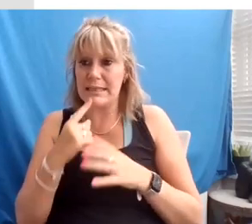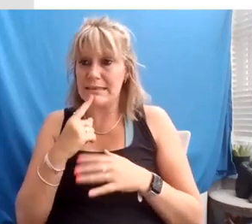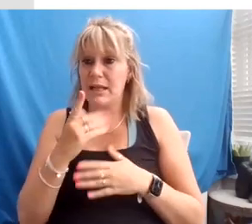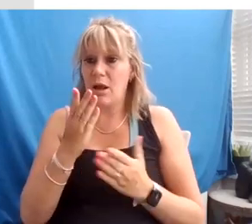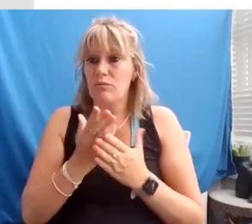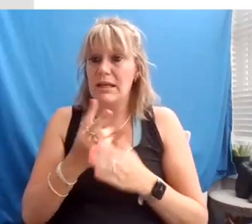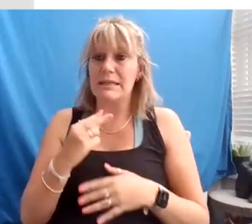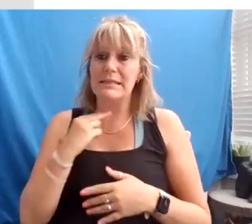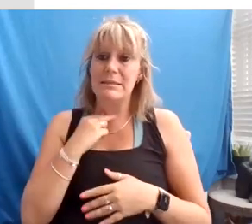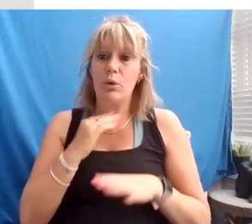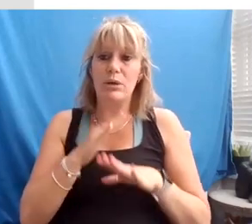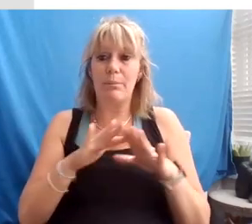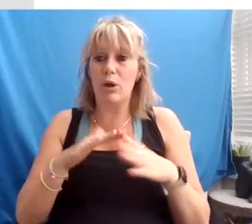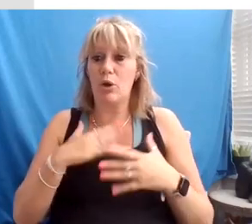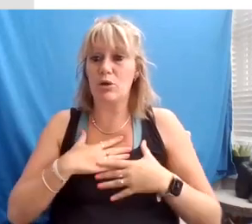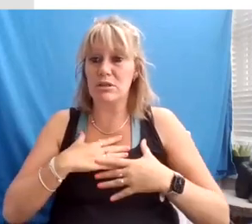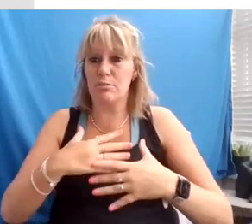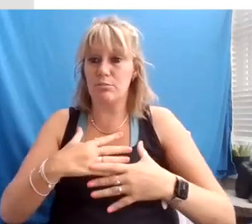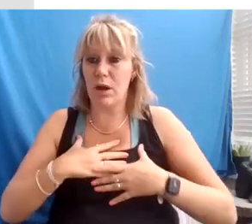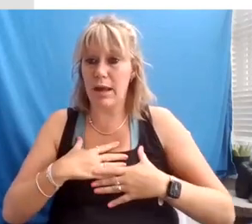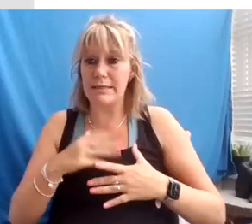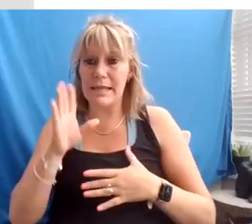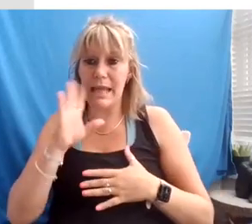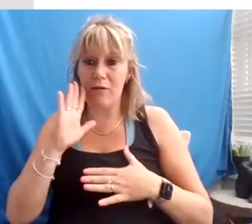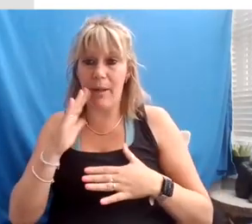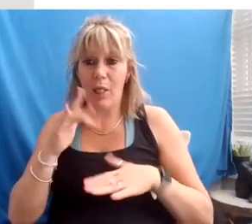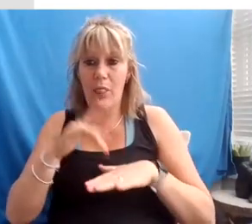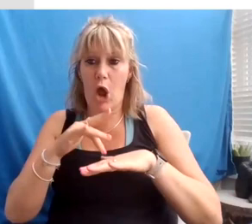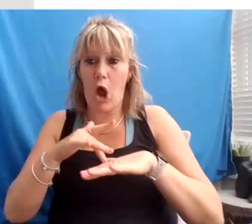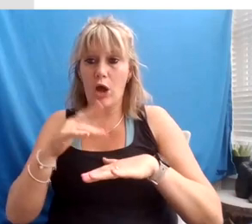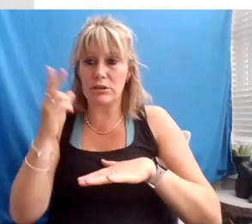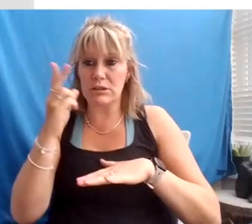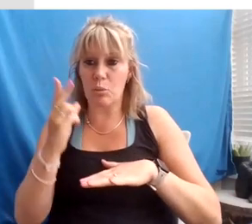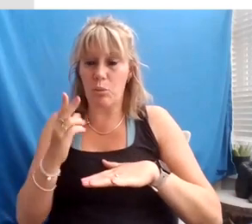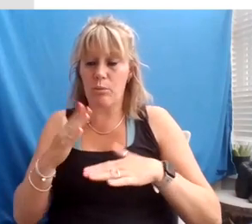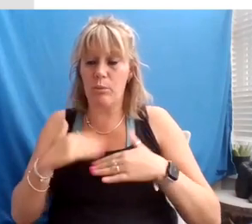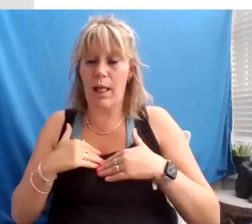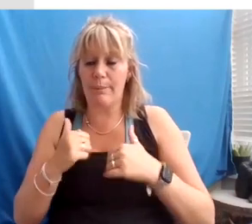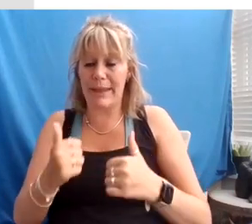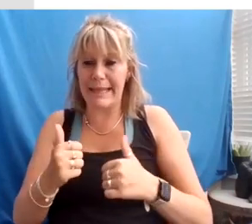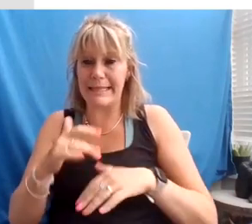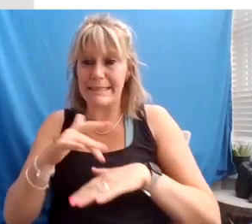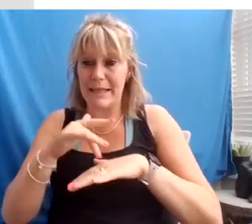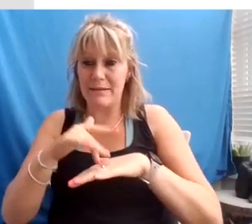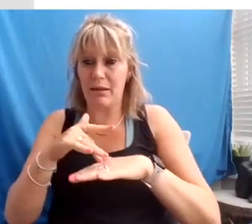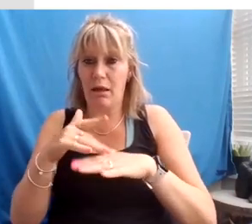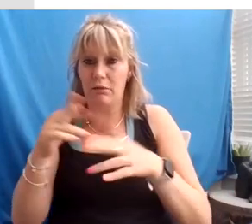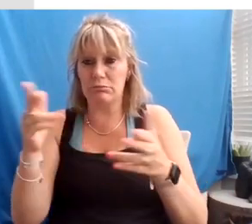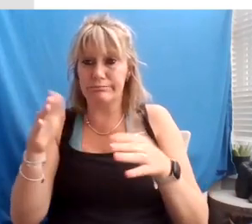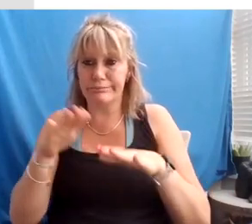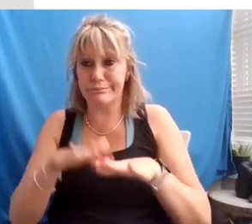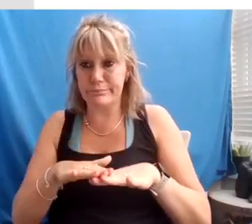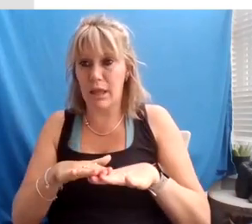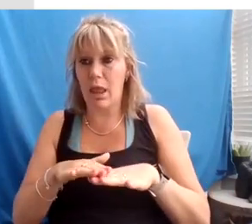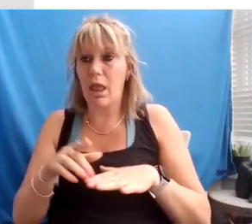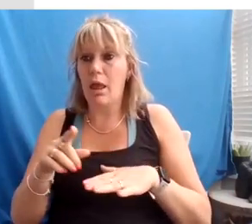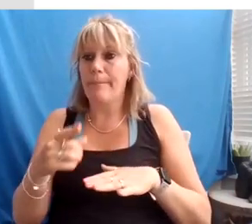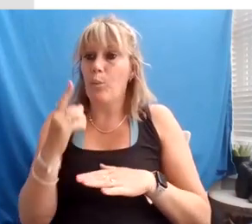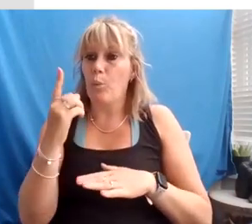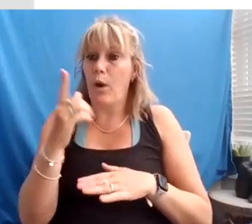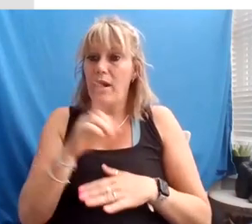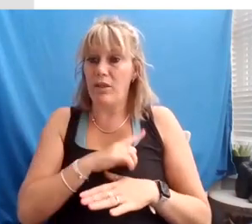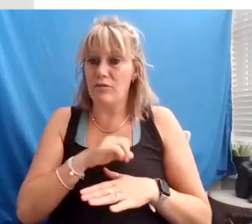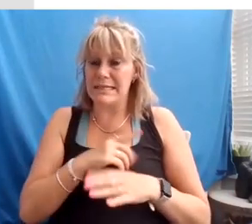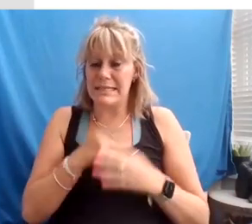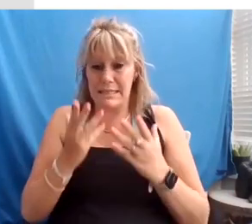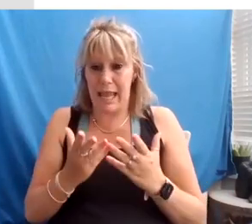not surprised to hear about the Arts and Wellbeing Centre falling through. One of the reasons that Together 2012 now